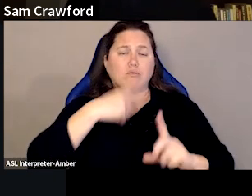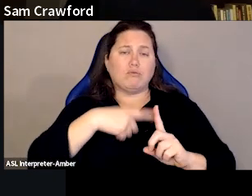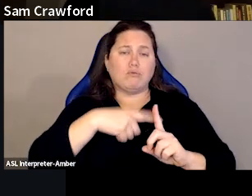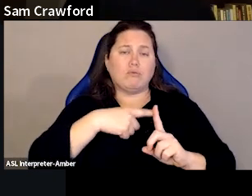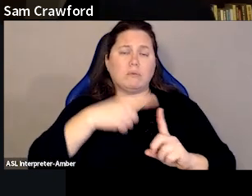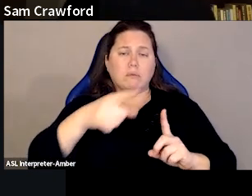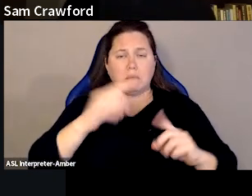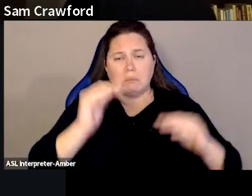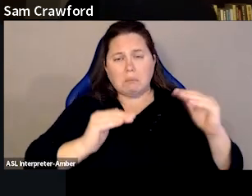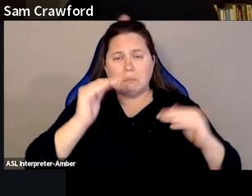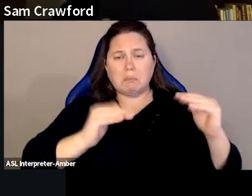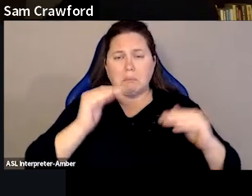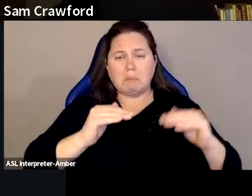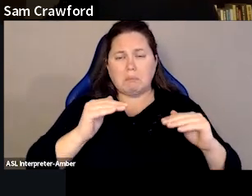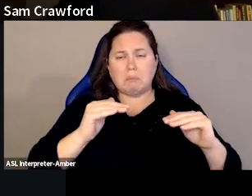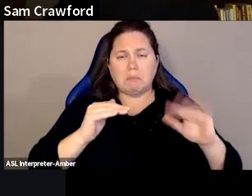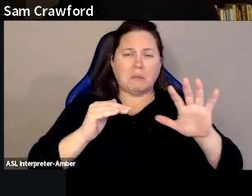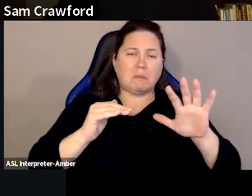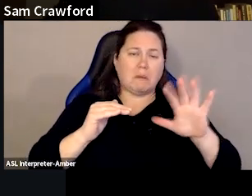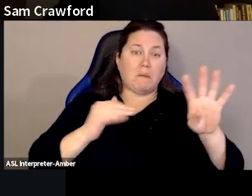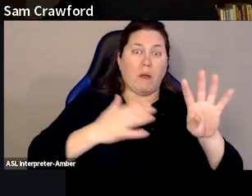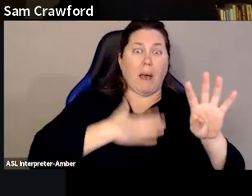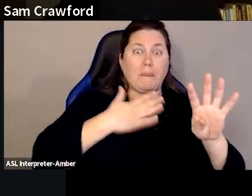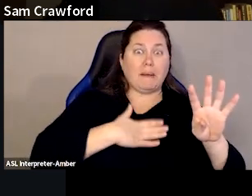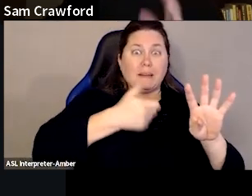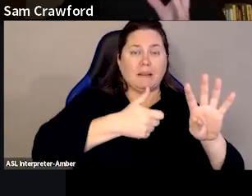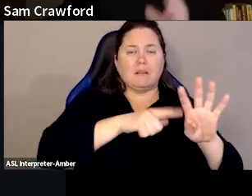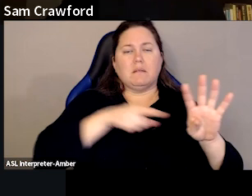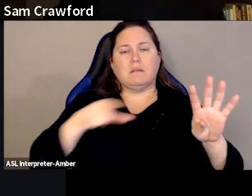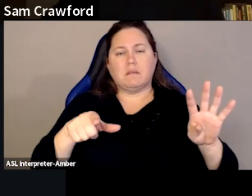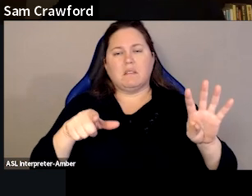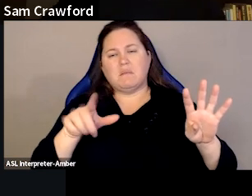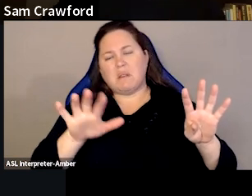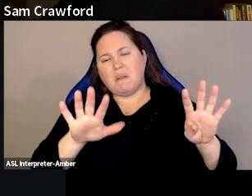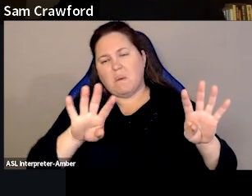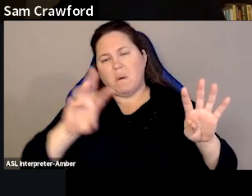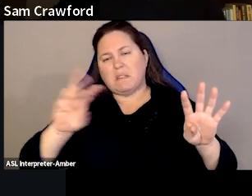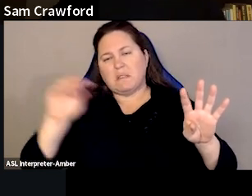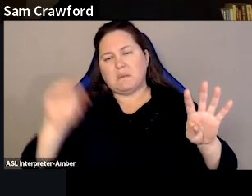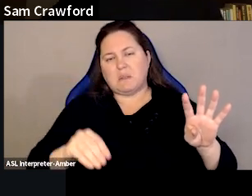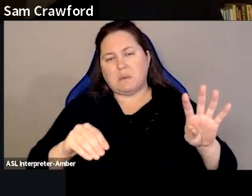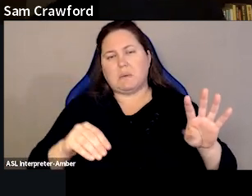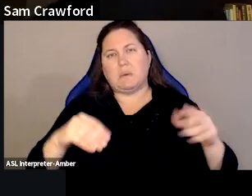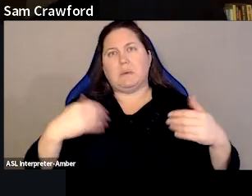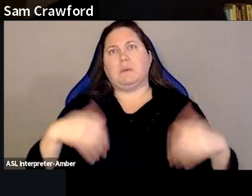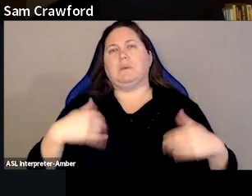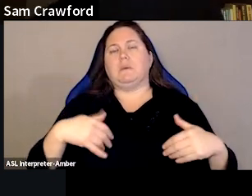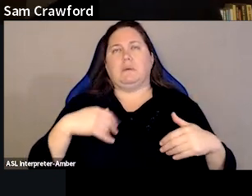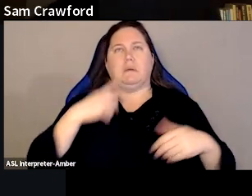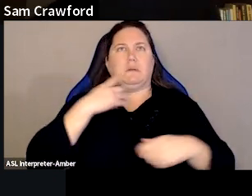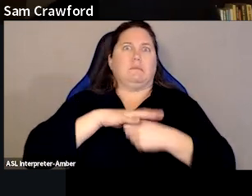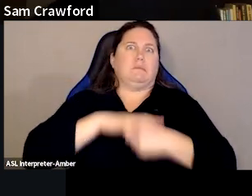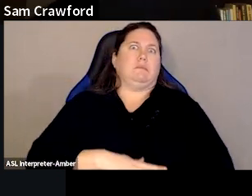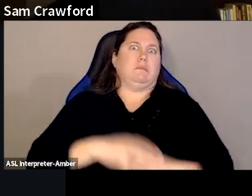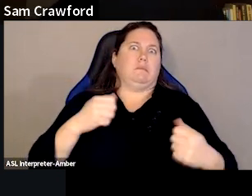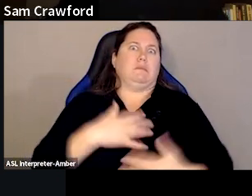about 54% of people that are happy, and then we've got about 46% of people that are horrified. So